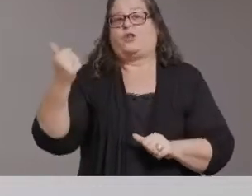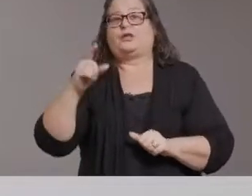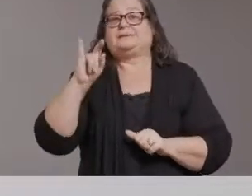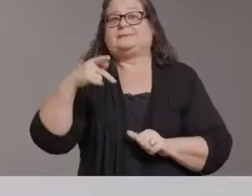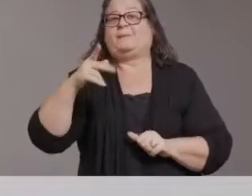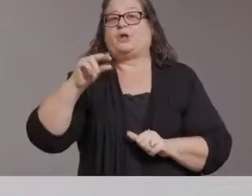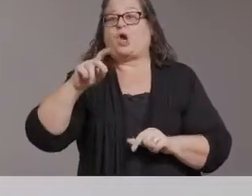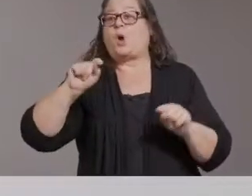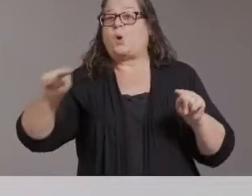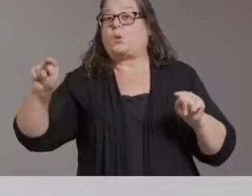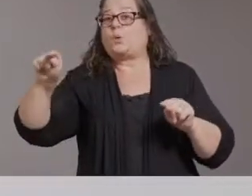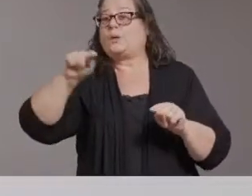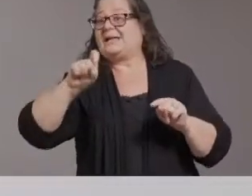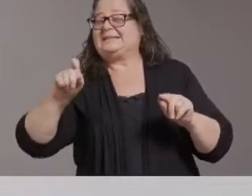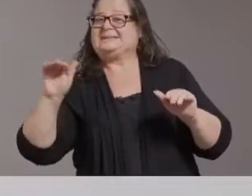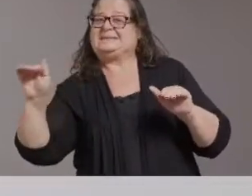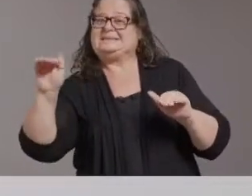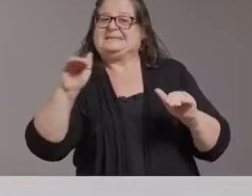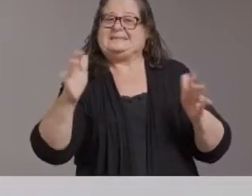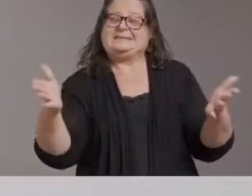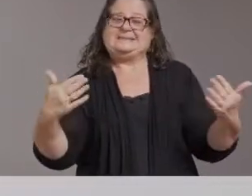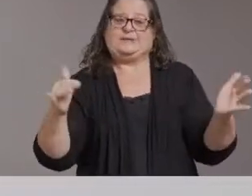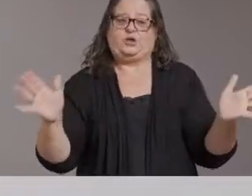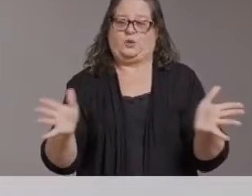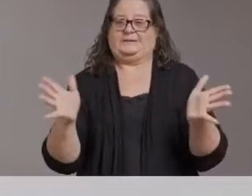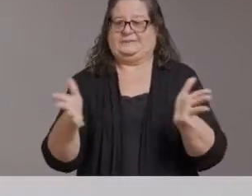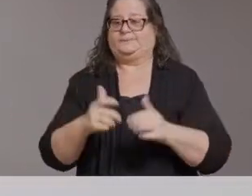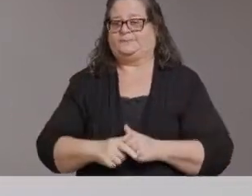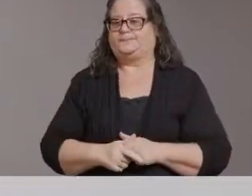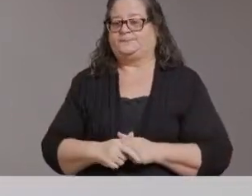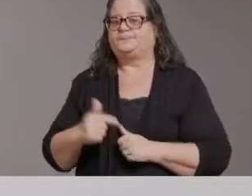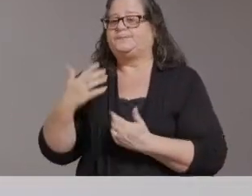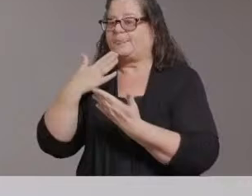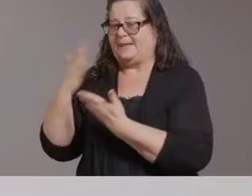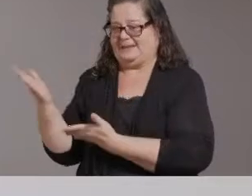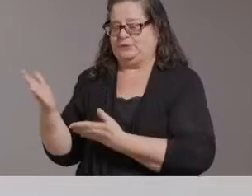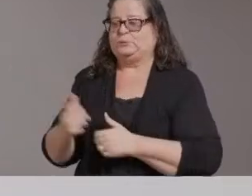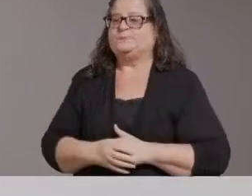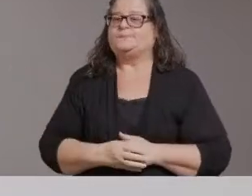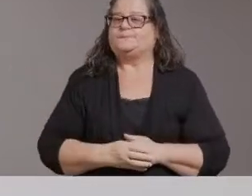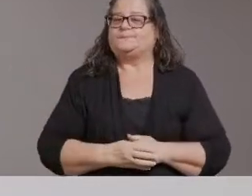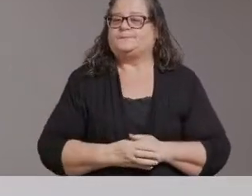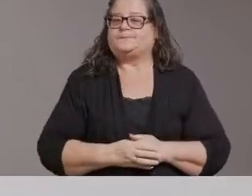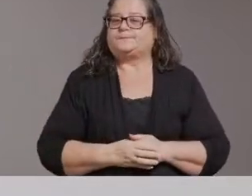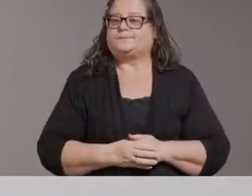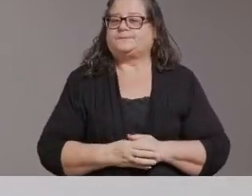you. Welcome. Next is Hank Stevenson. Hi, Hank.